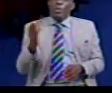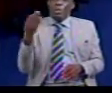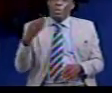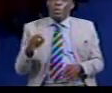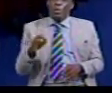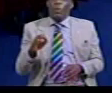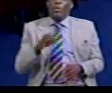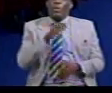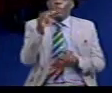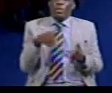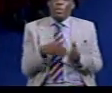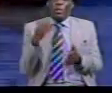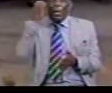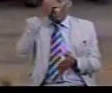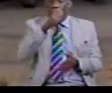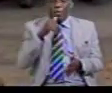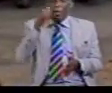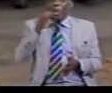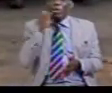here. Le the